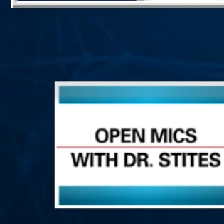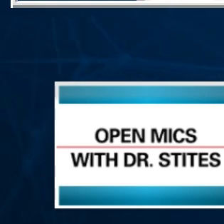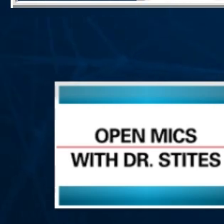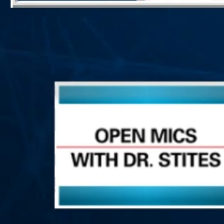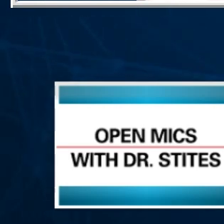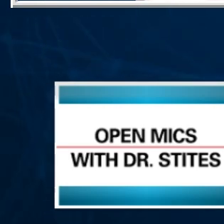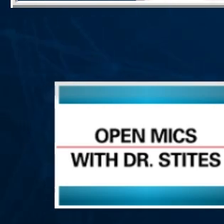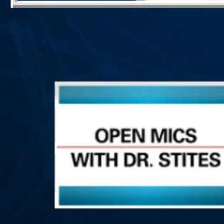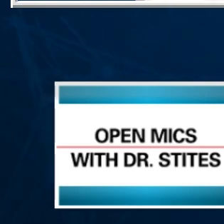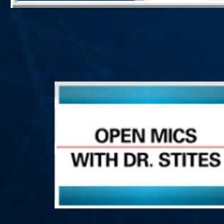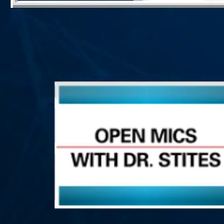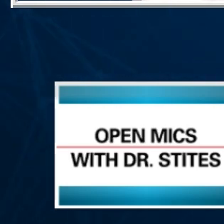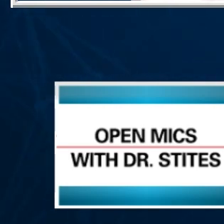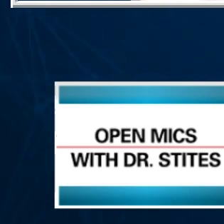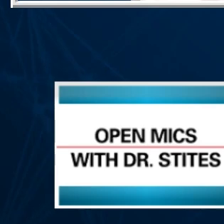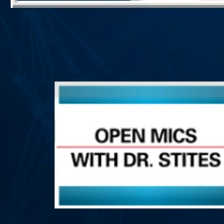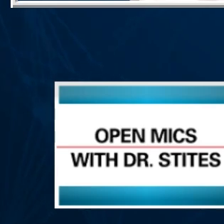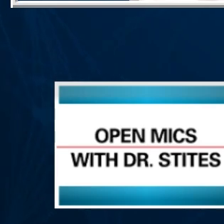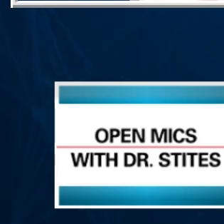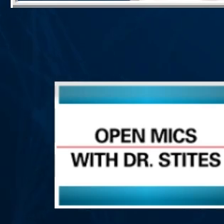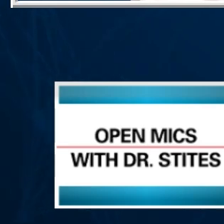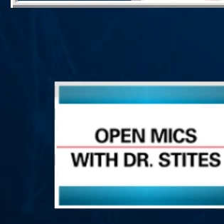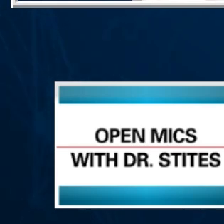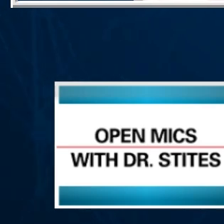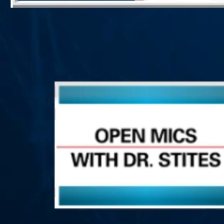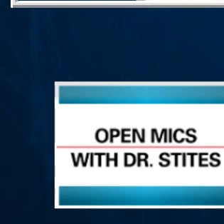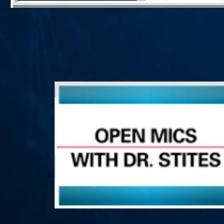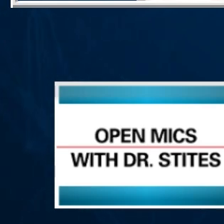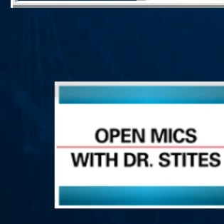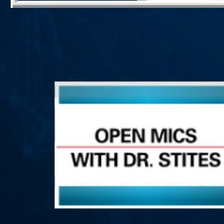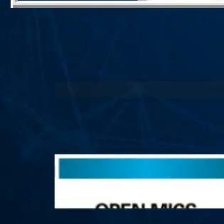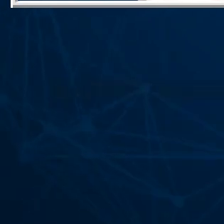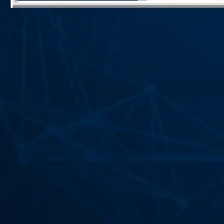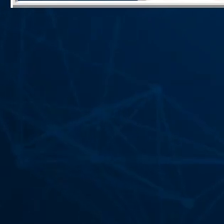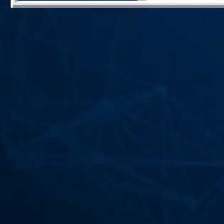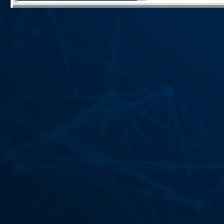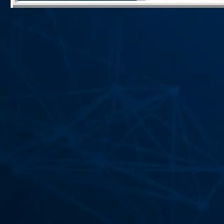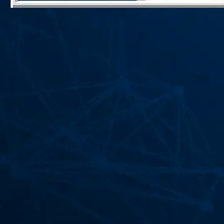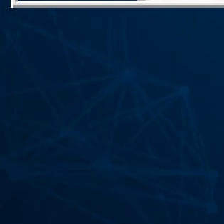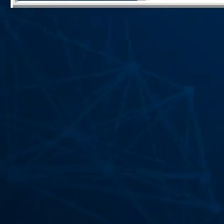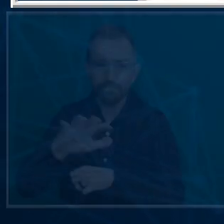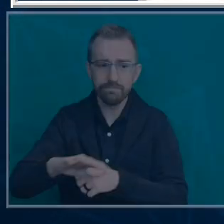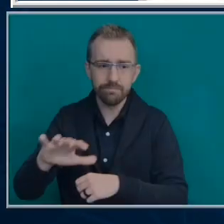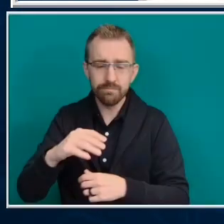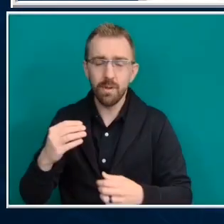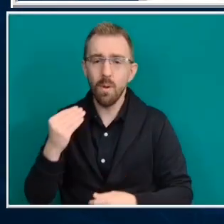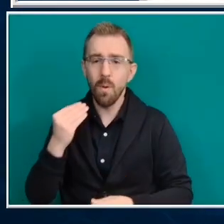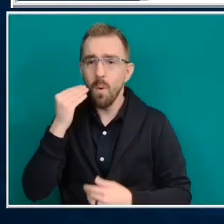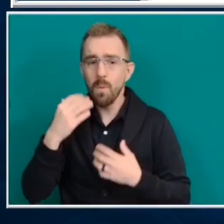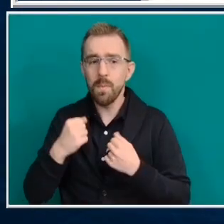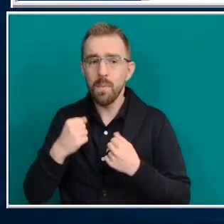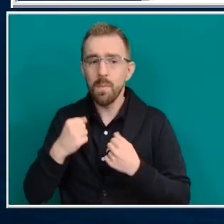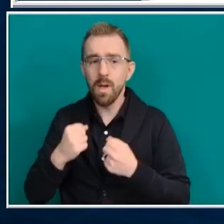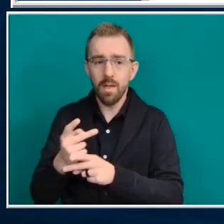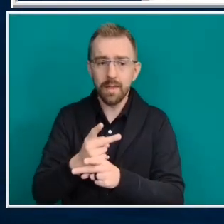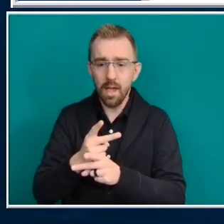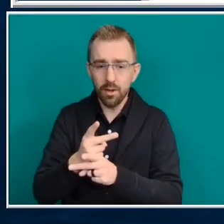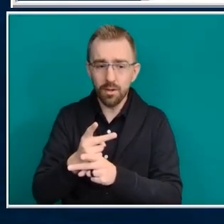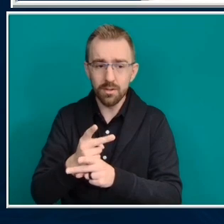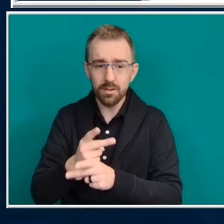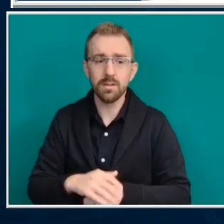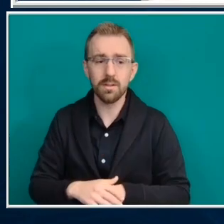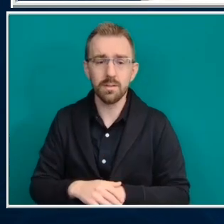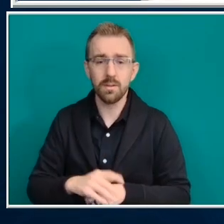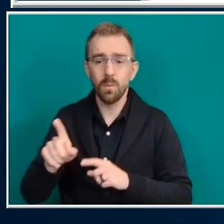Just kidding. So IV fluids are so commonly used throughout the healthcare industry, including home healthcare applications, including like when you go to get an